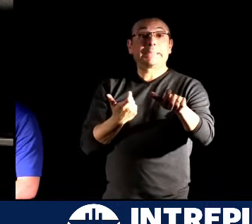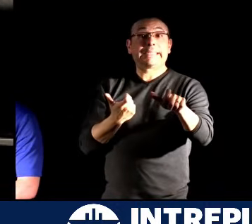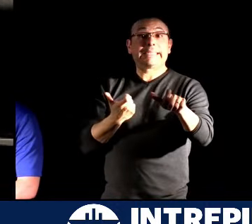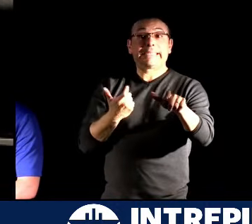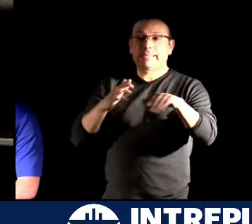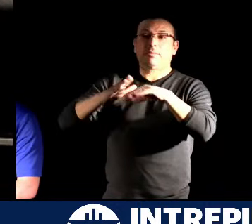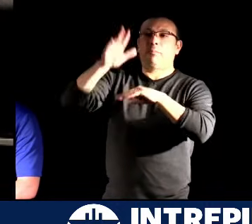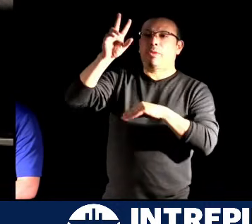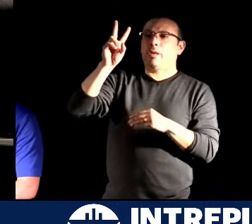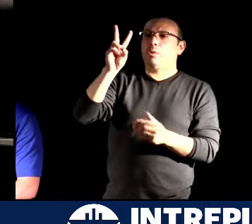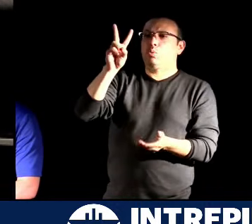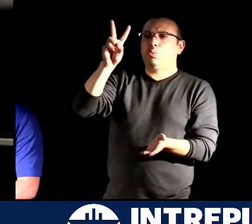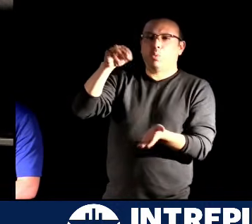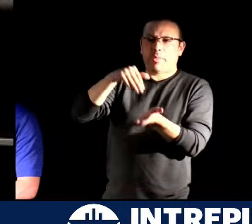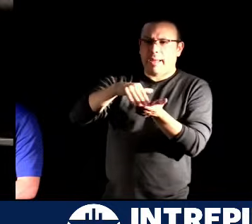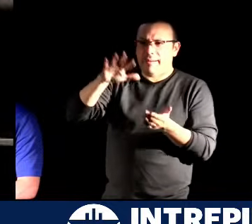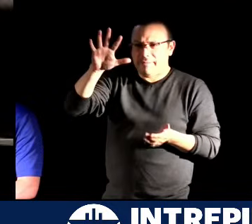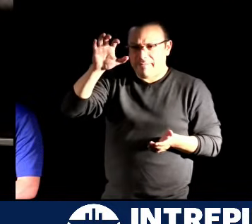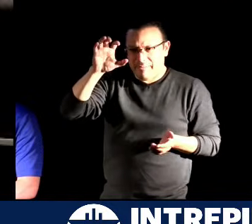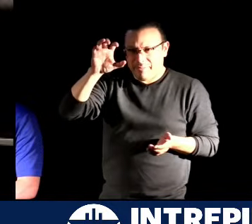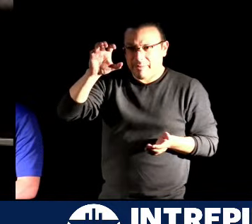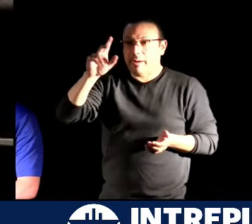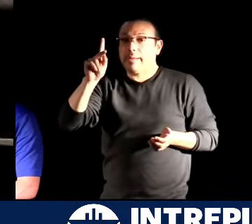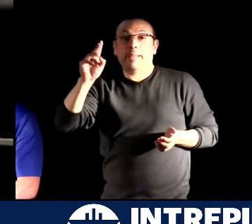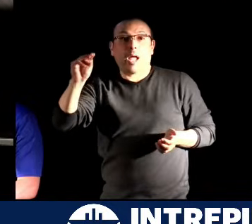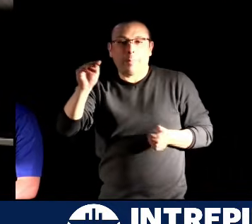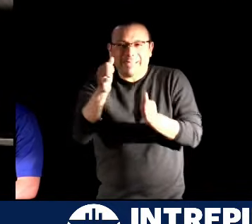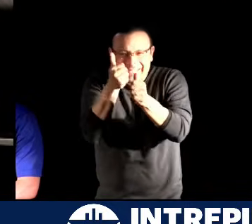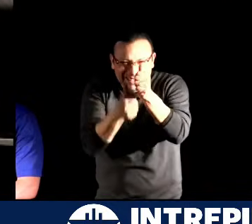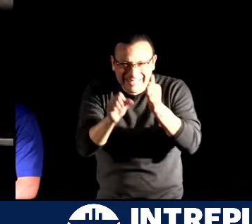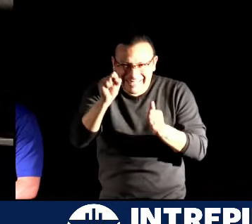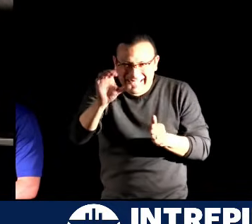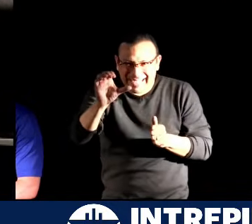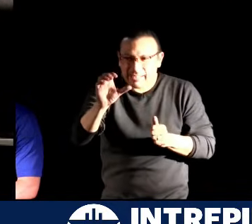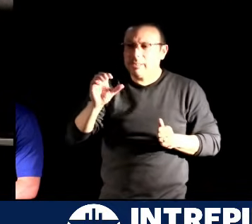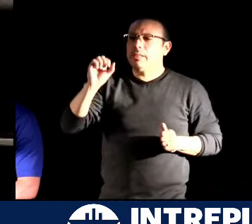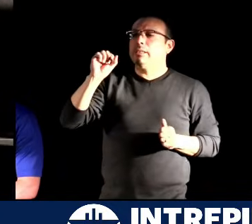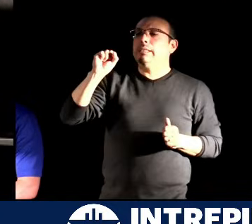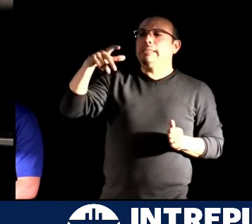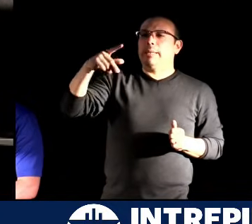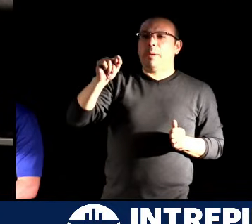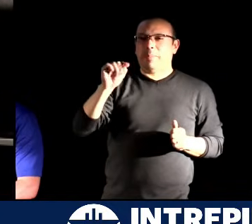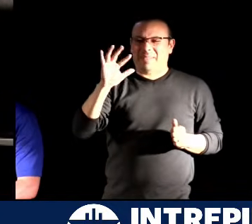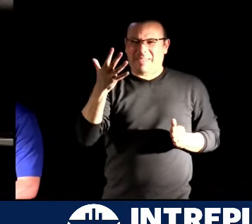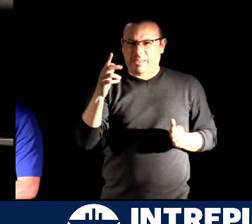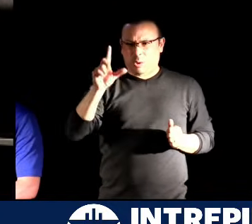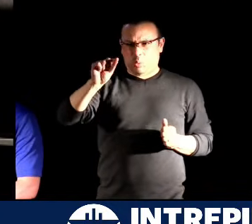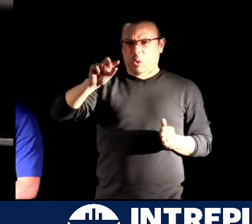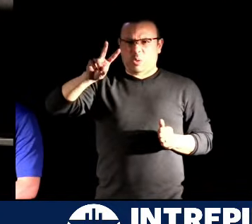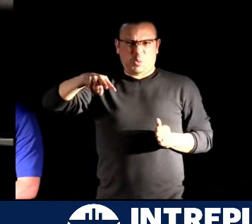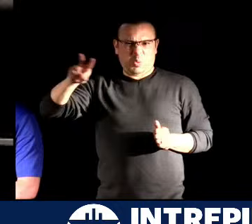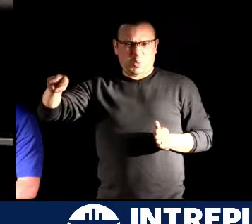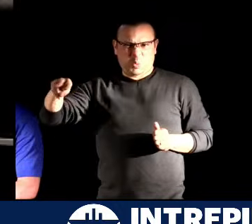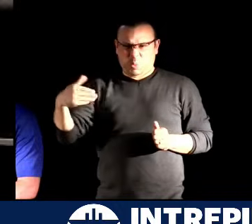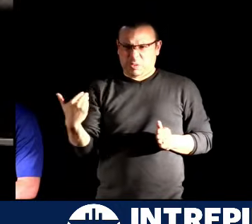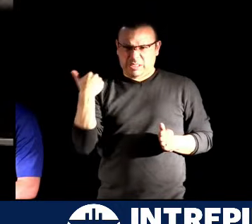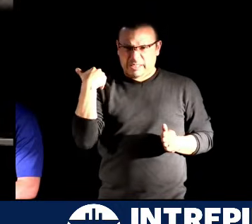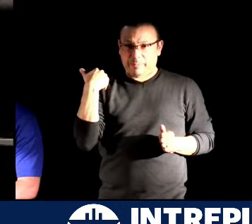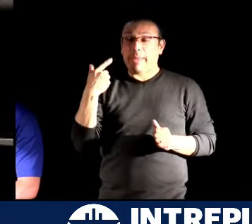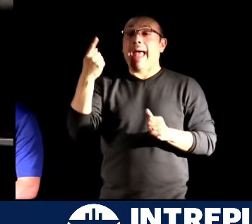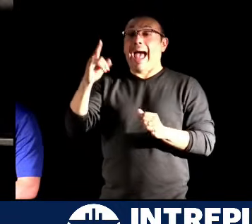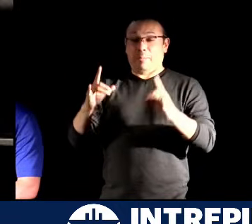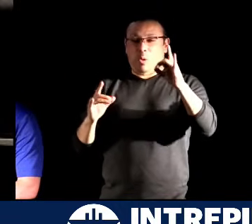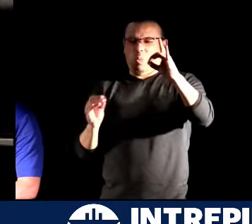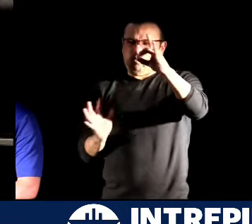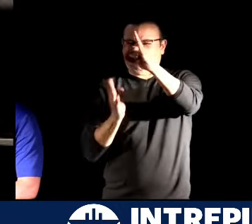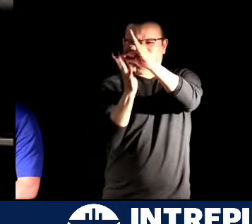than 2,500 kilometers per second. That was in September 5th, 2022. And the funny thing, when this hit Parker Solar